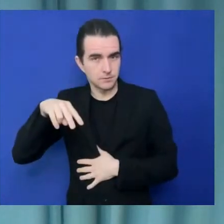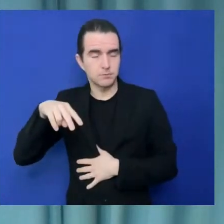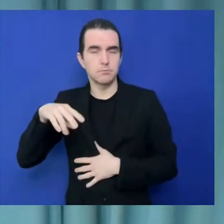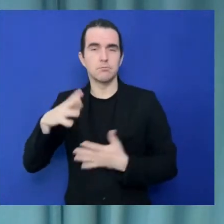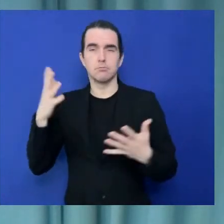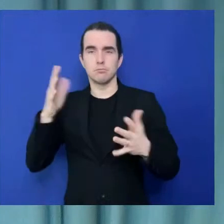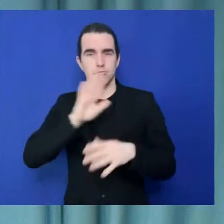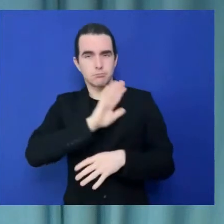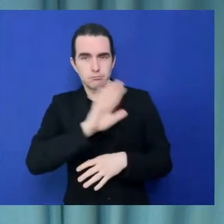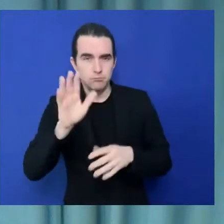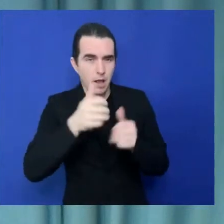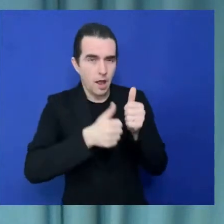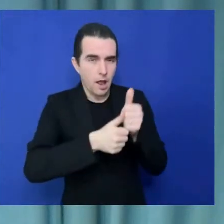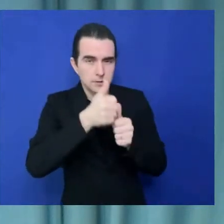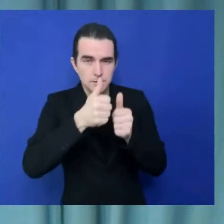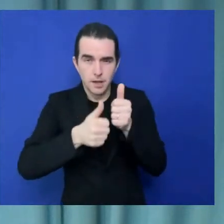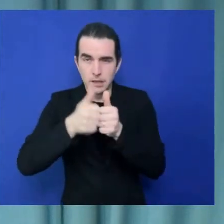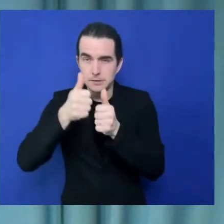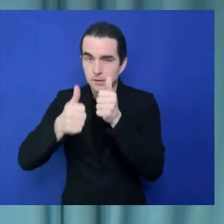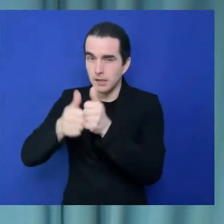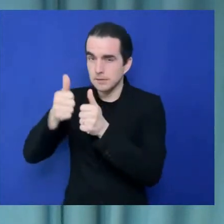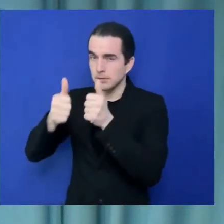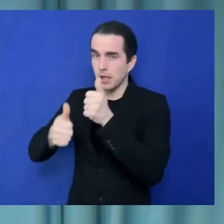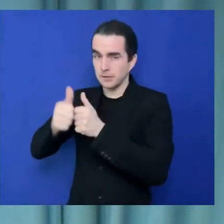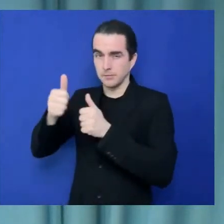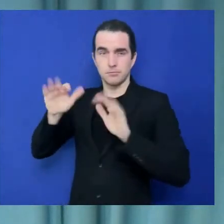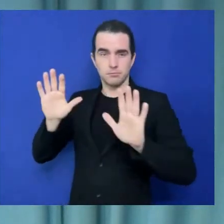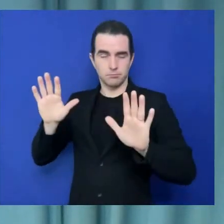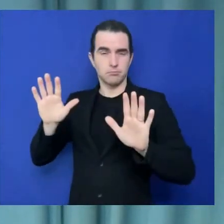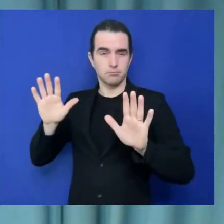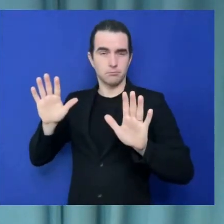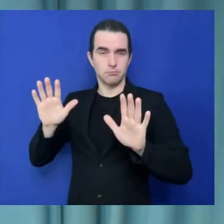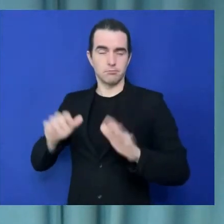of the huge Zero Project network,